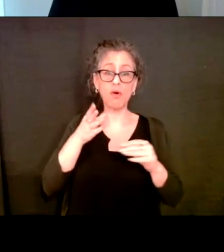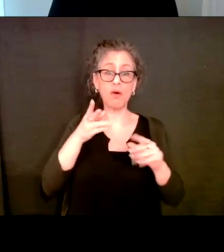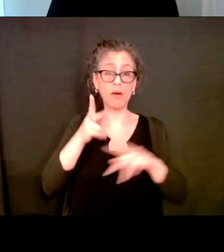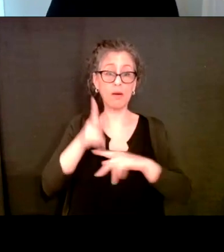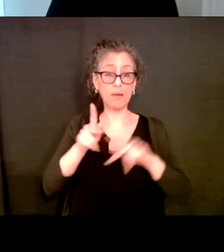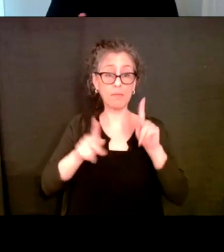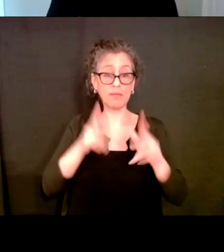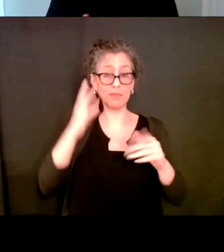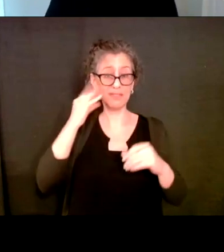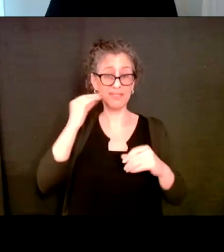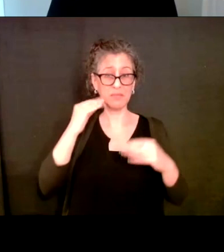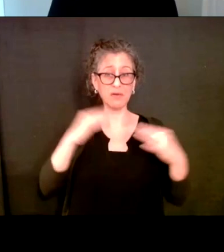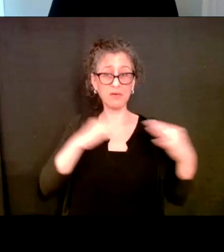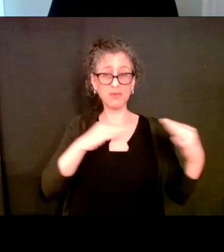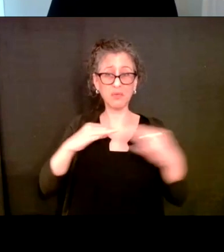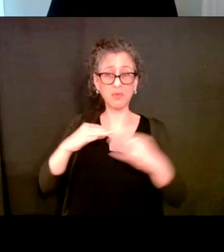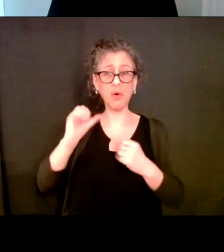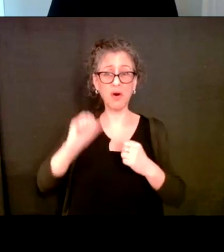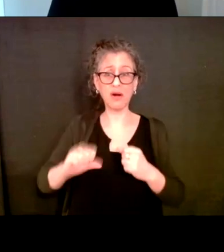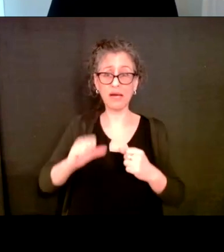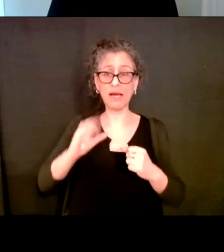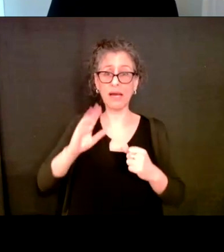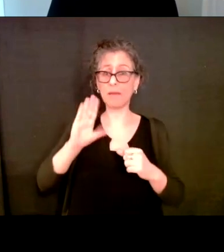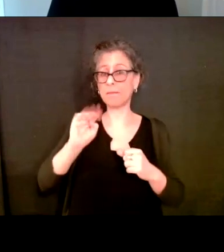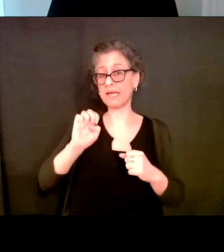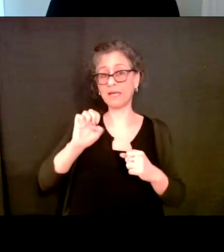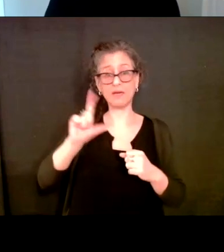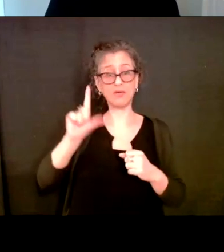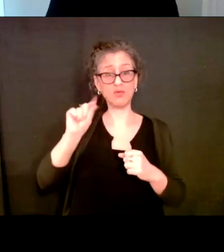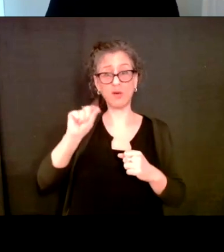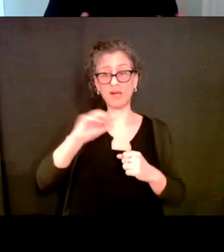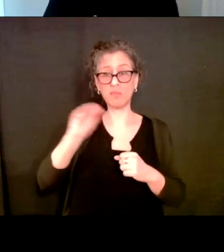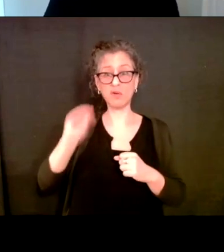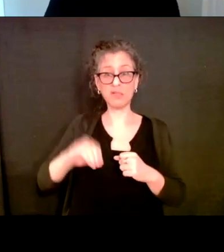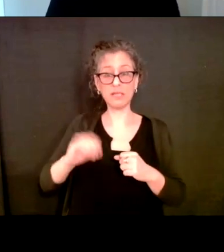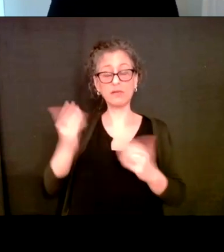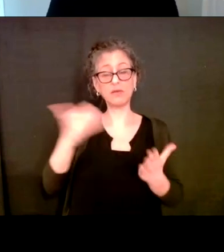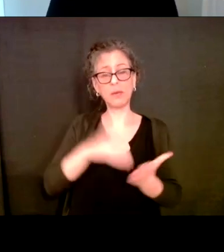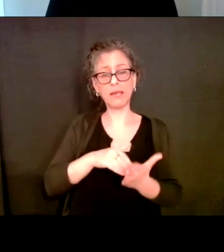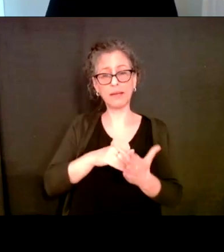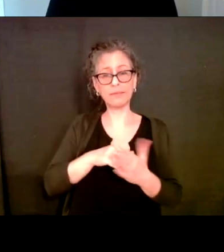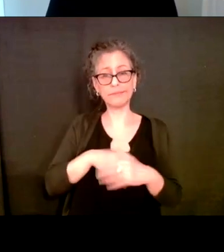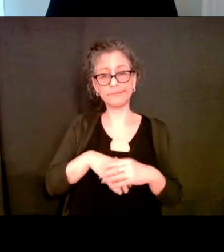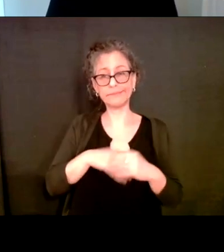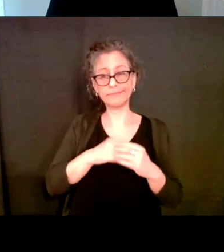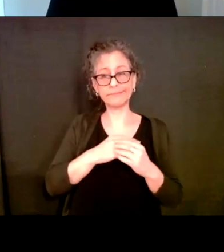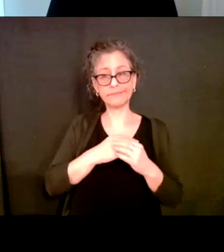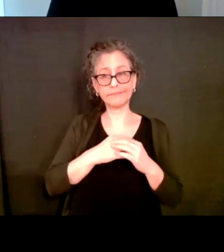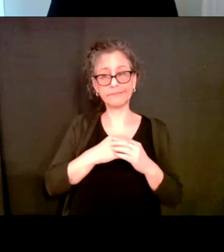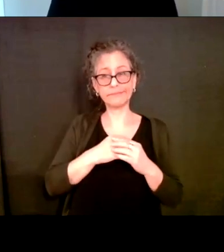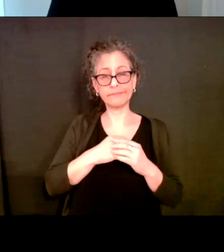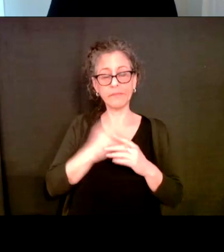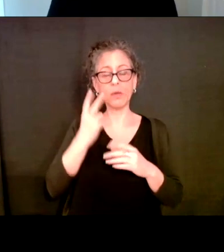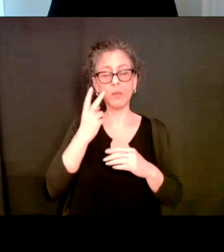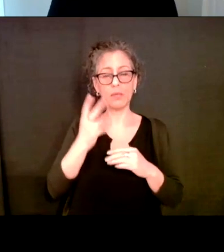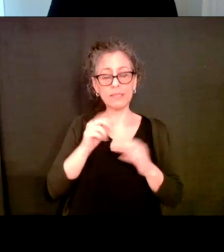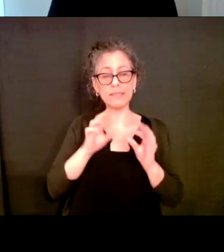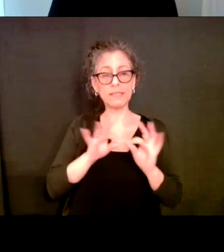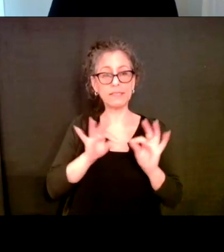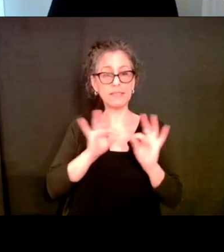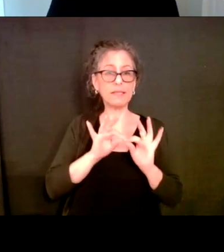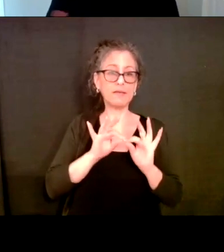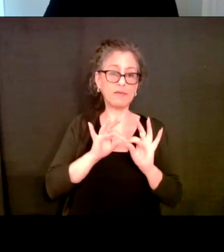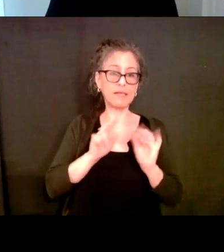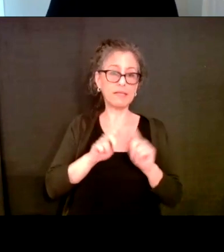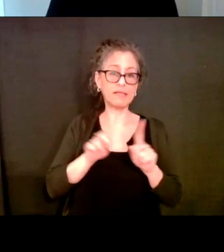post-traumatic stress disorder can be upwards of 20%. So again, we see a significant difference